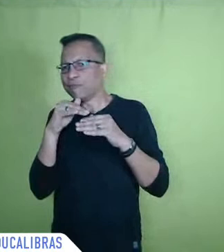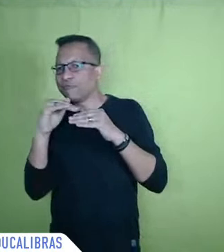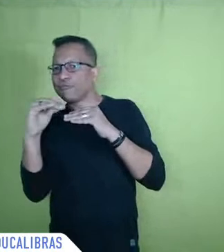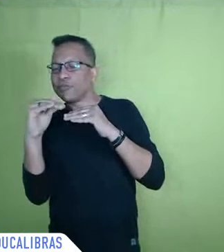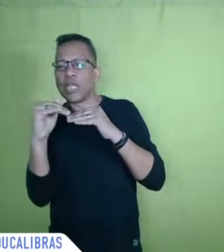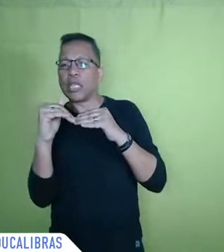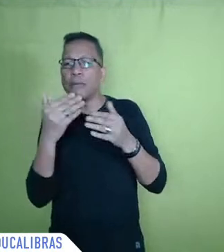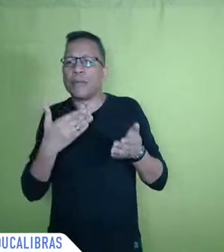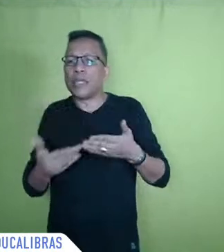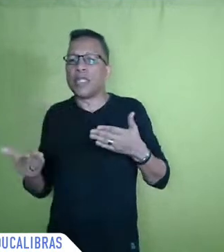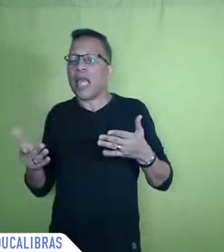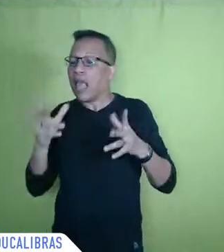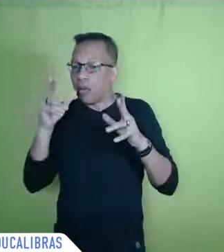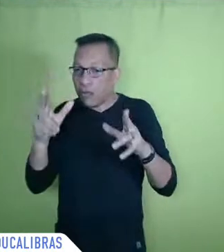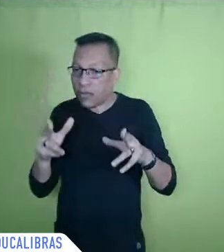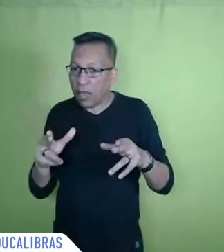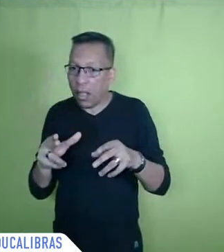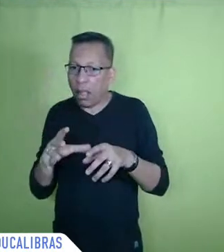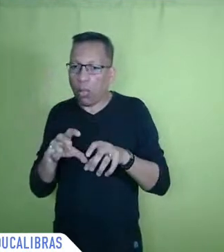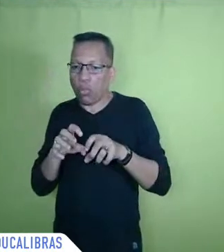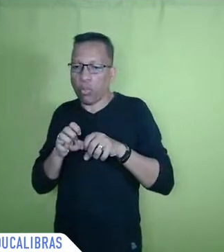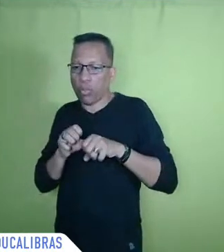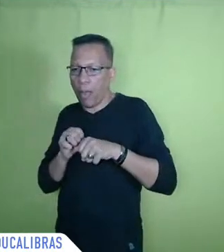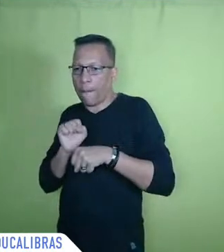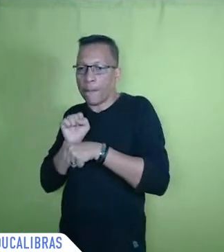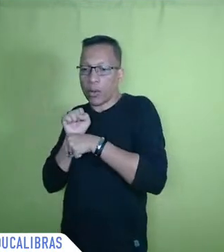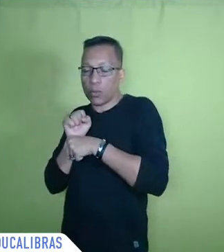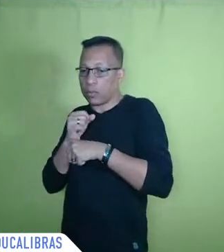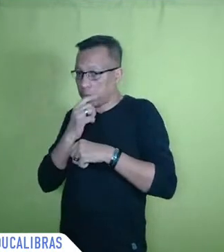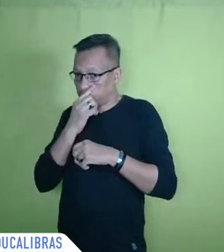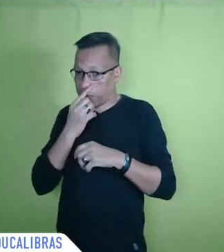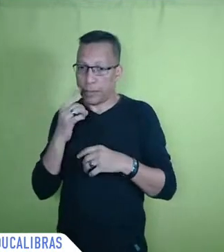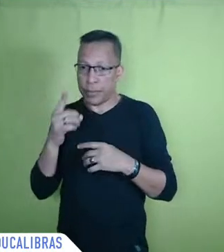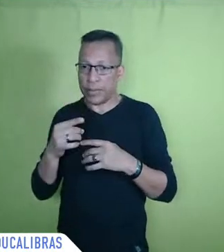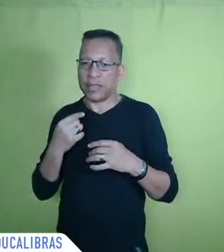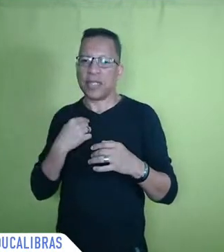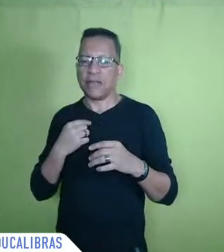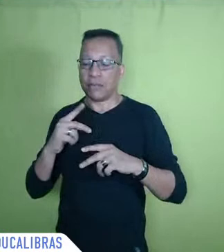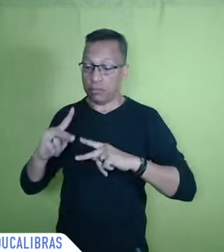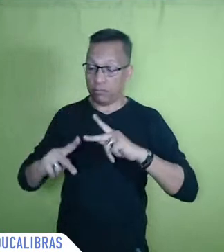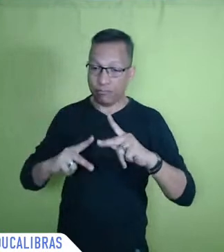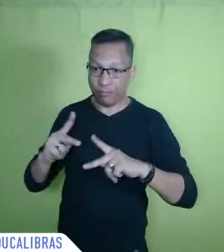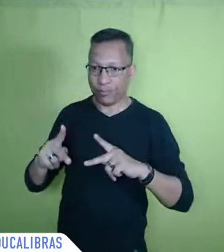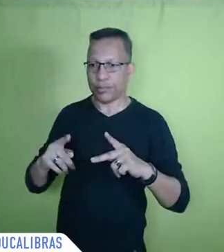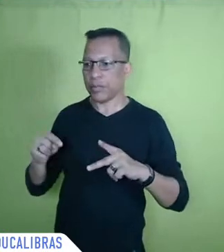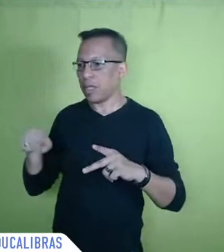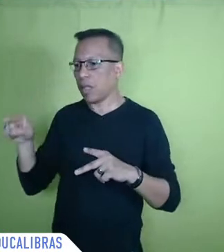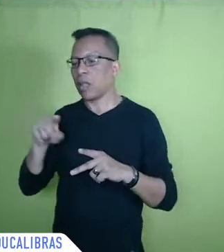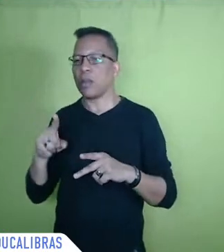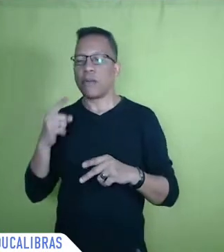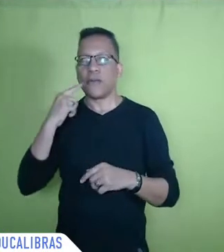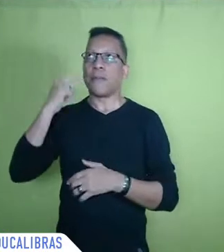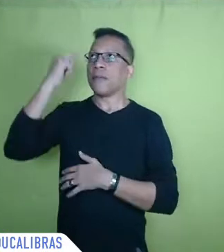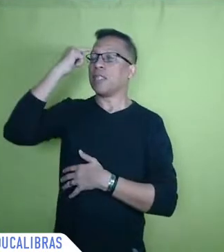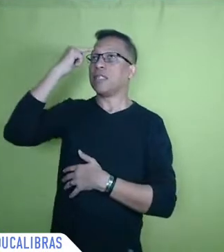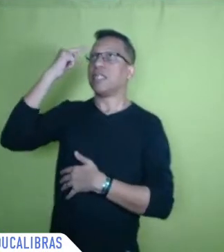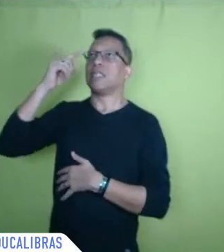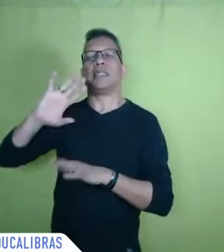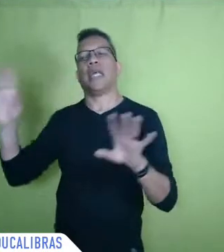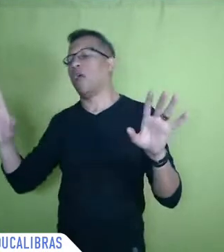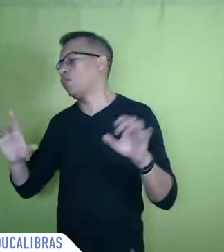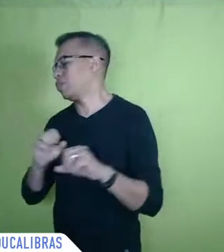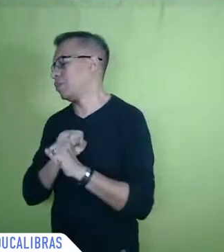debating real growth, actual growth in Brazil, and talk more deeply on